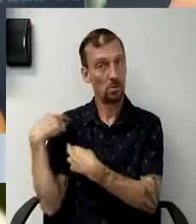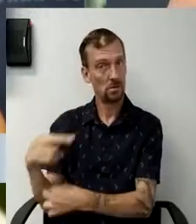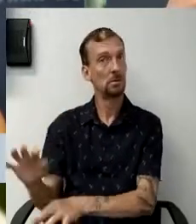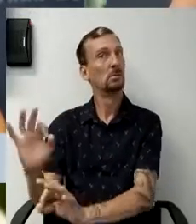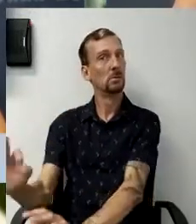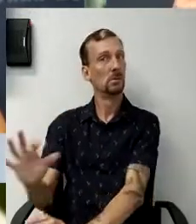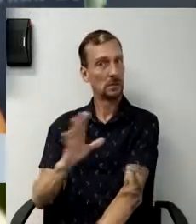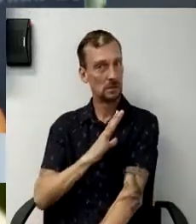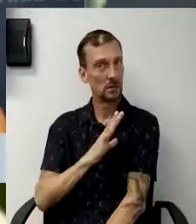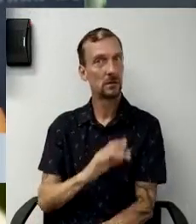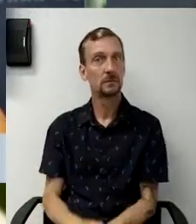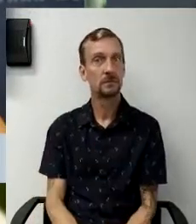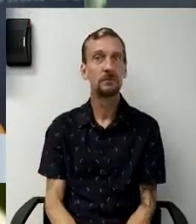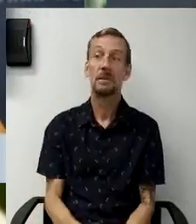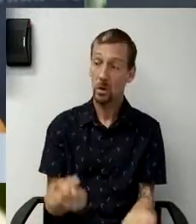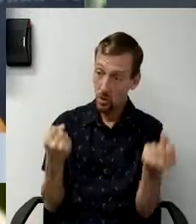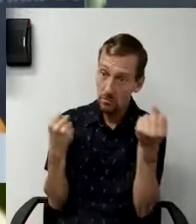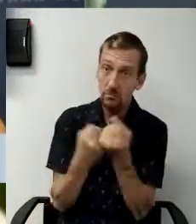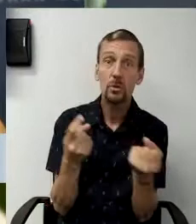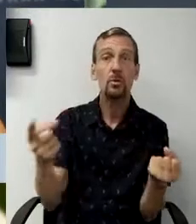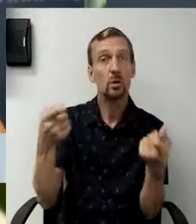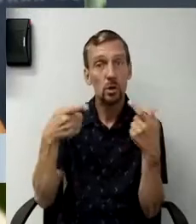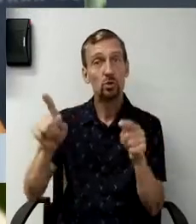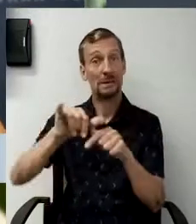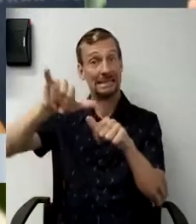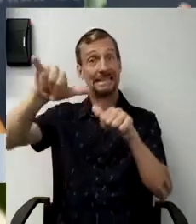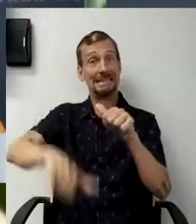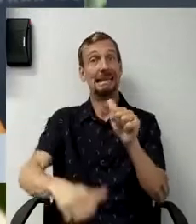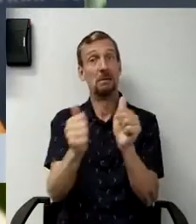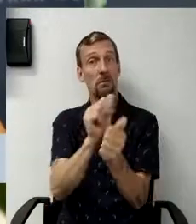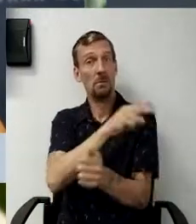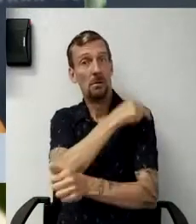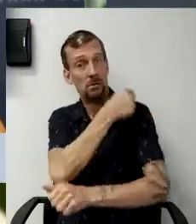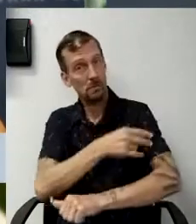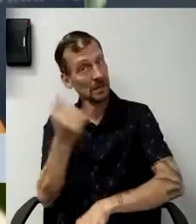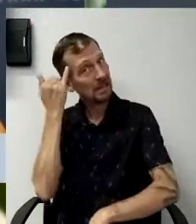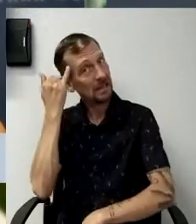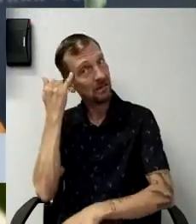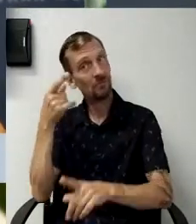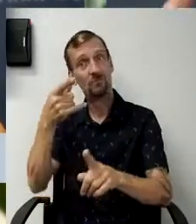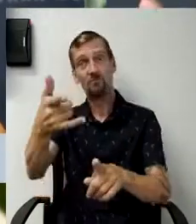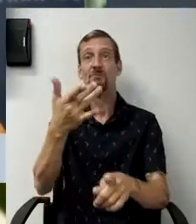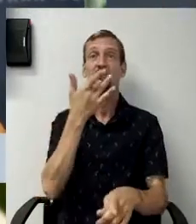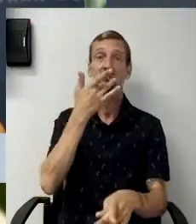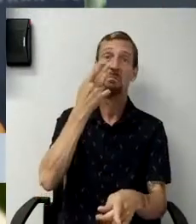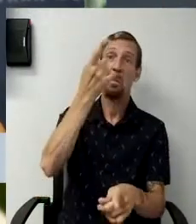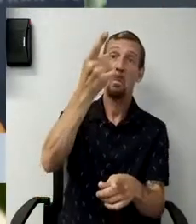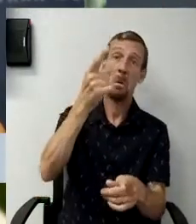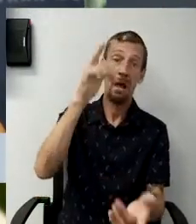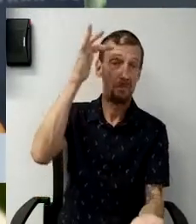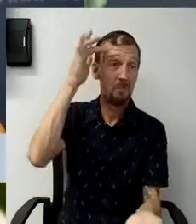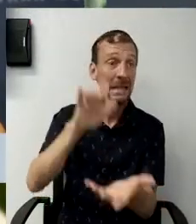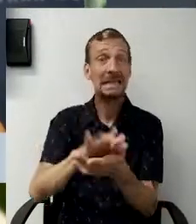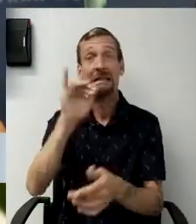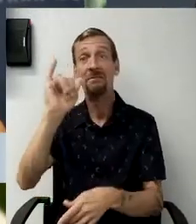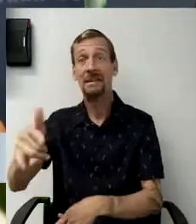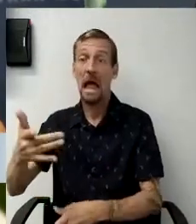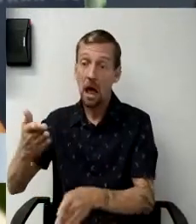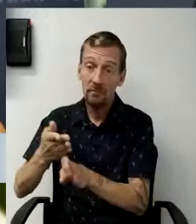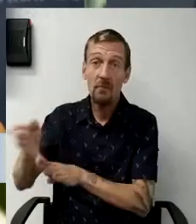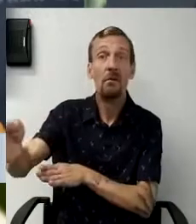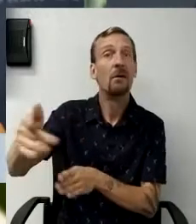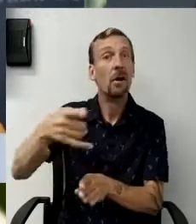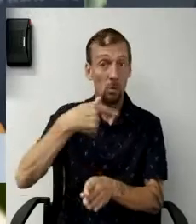and you know, support you during your stay. If you have certain beliefs, we want to honor those beliefs. And